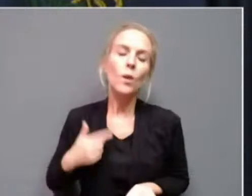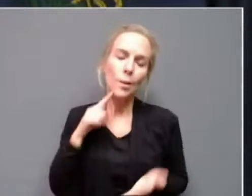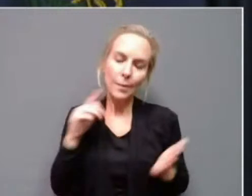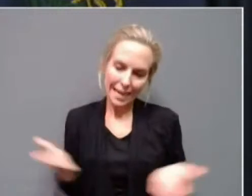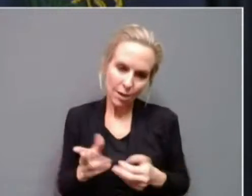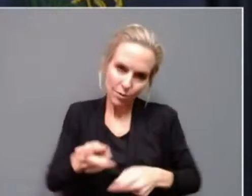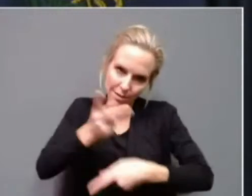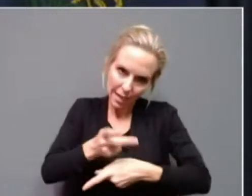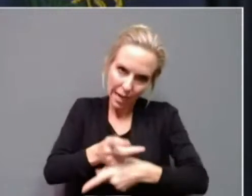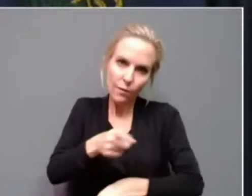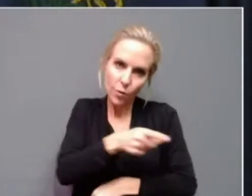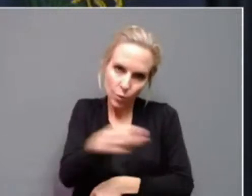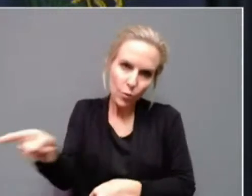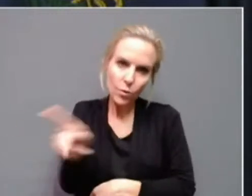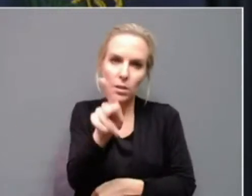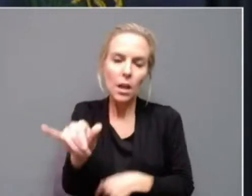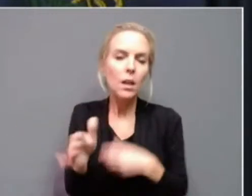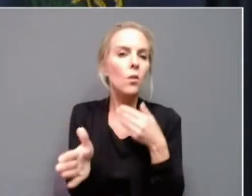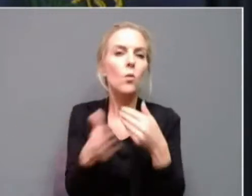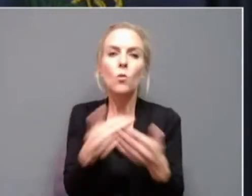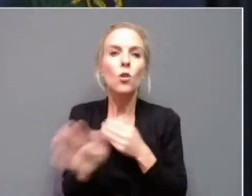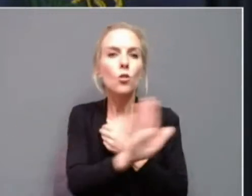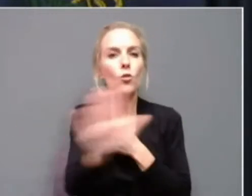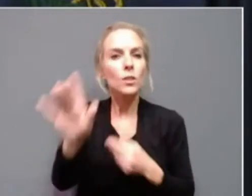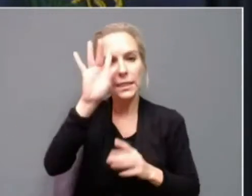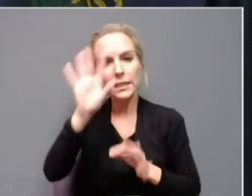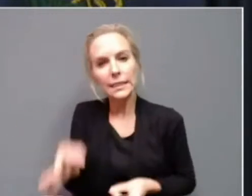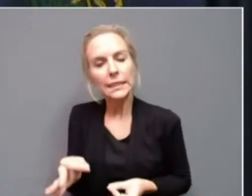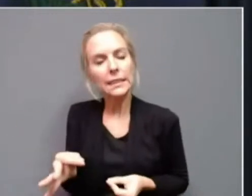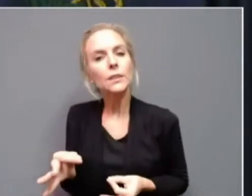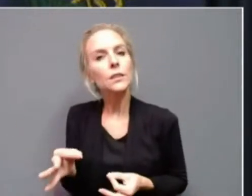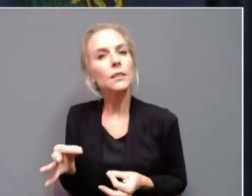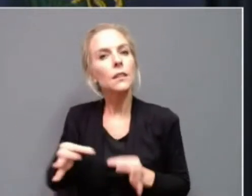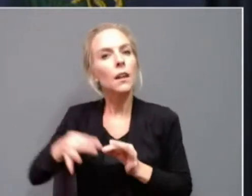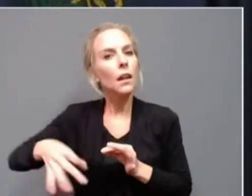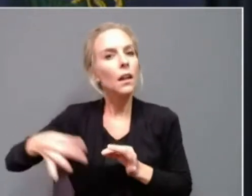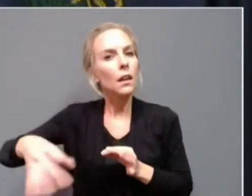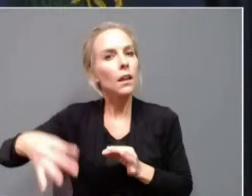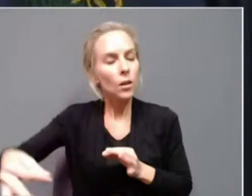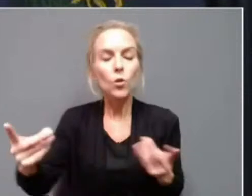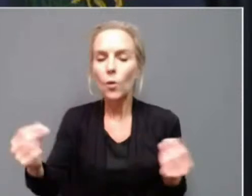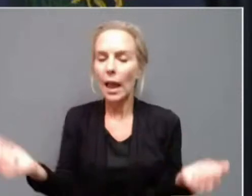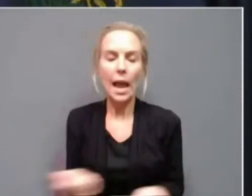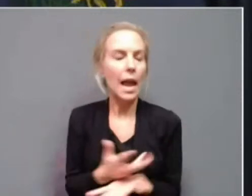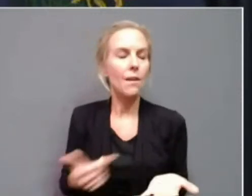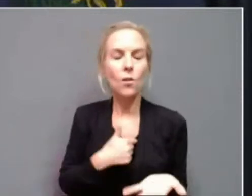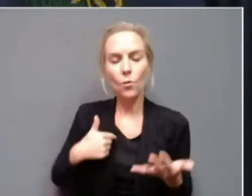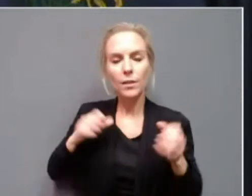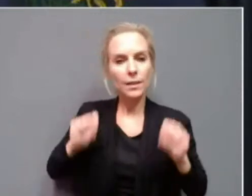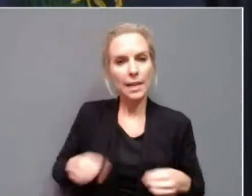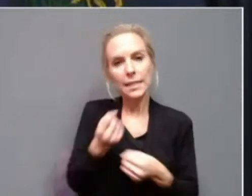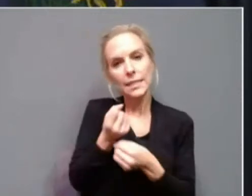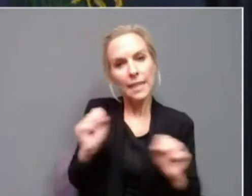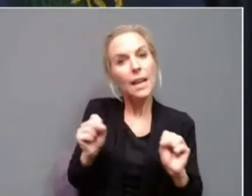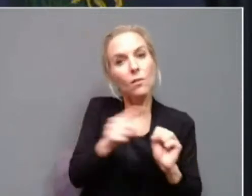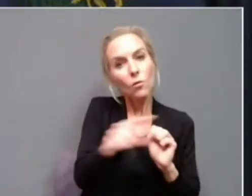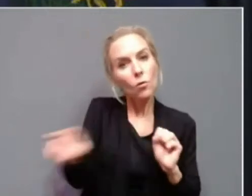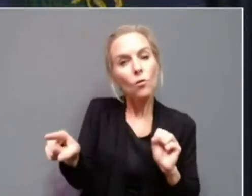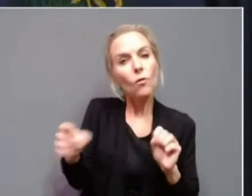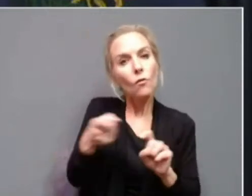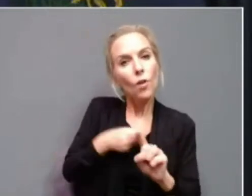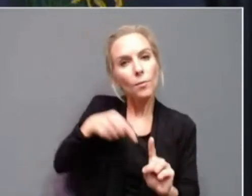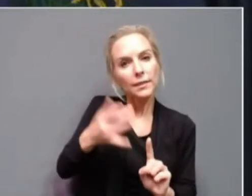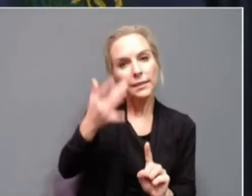Kentucky, regardless of your decision to wait, and we will do everything in our power to save you from the virus. And we hope and